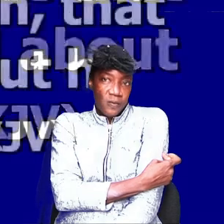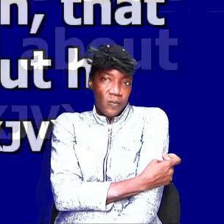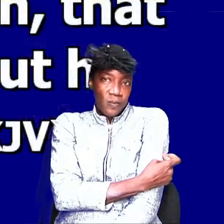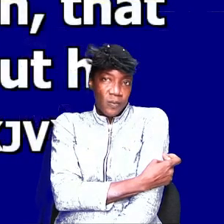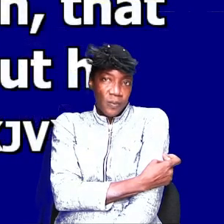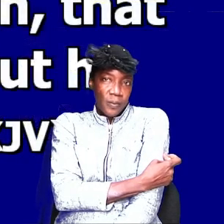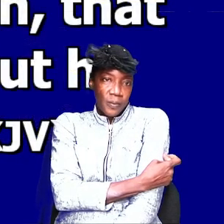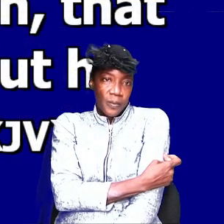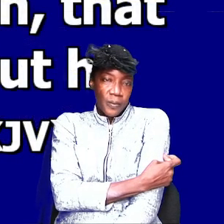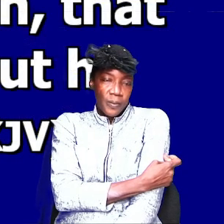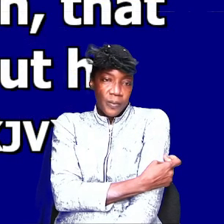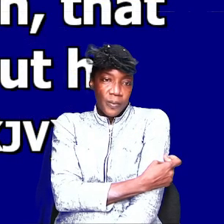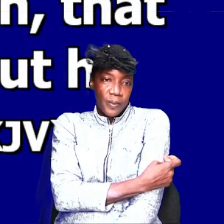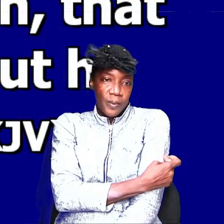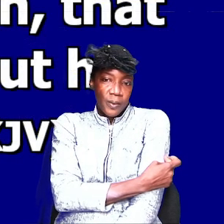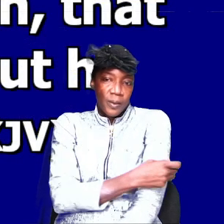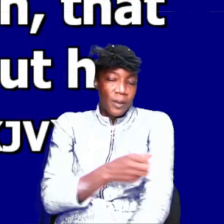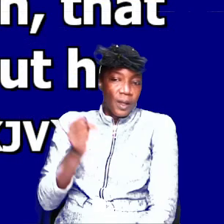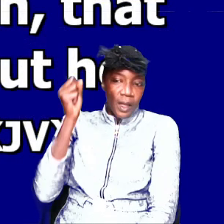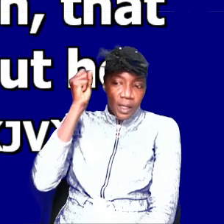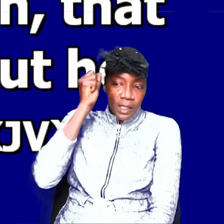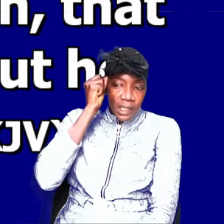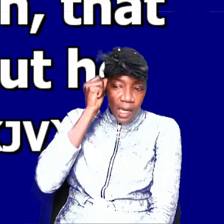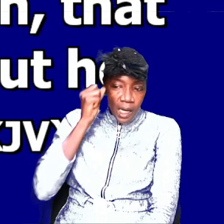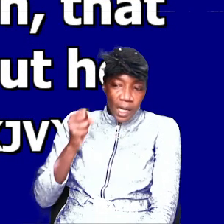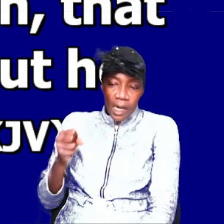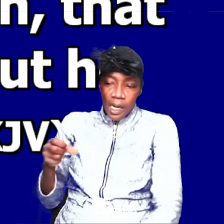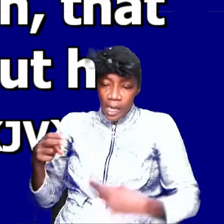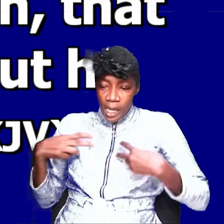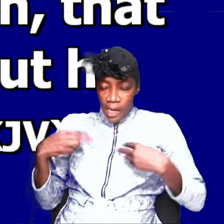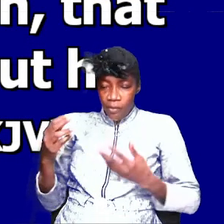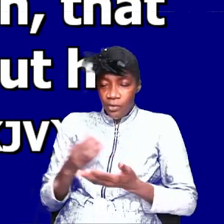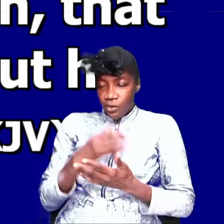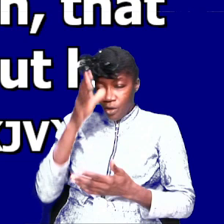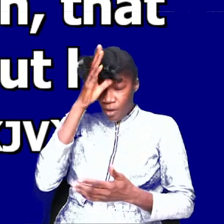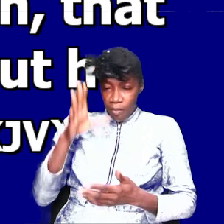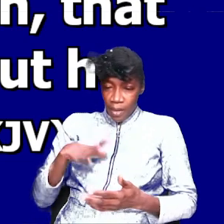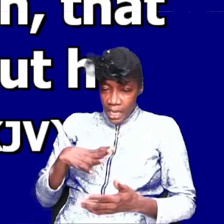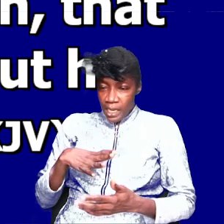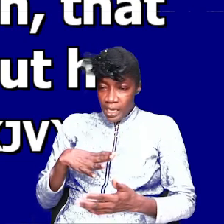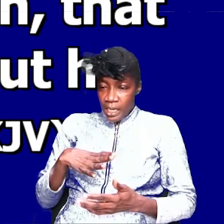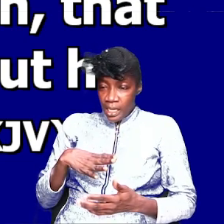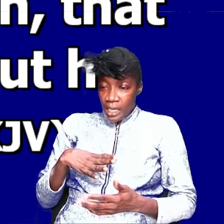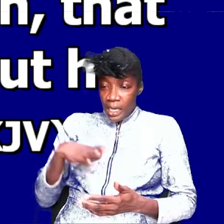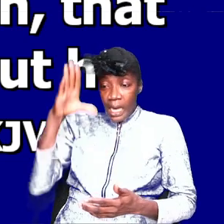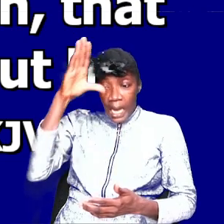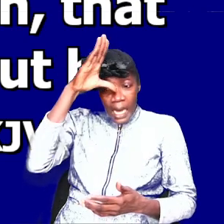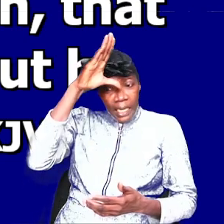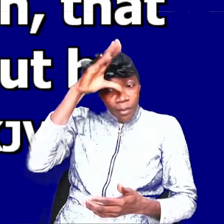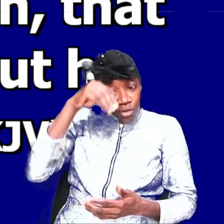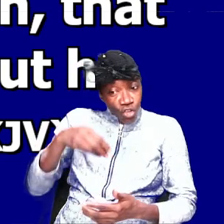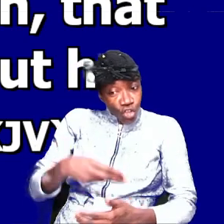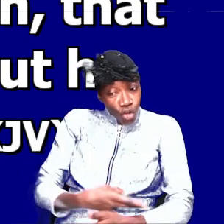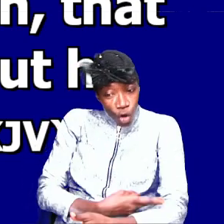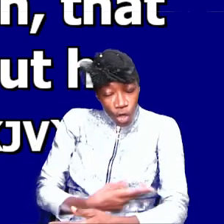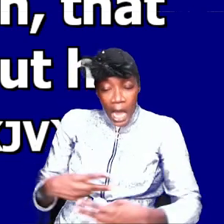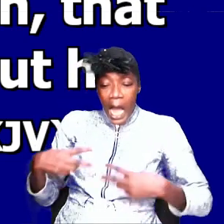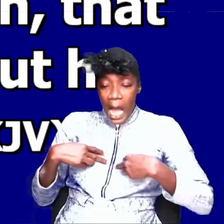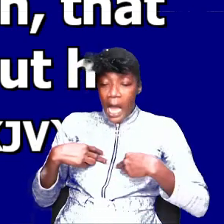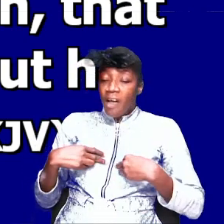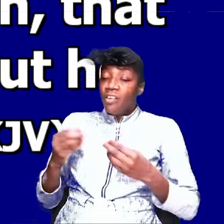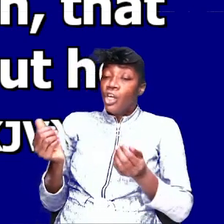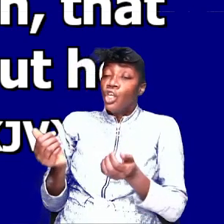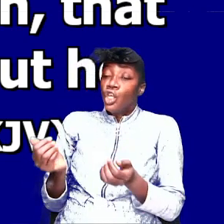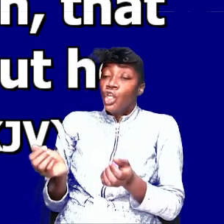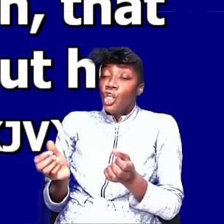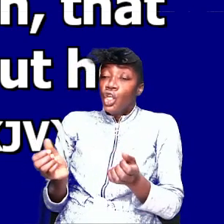So Saul had a set of men with him. Jonathan had a set of men with him. But Jonathan